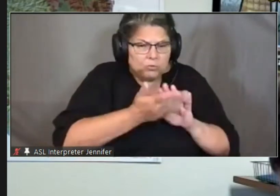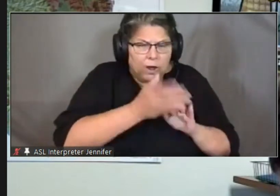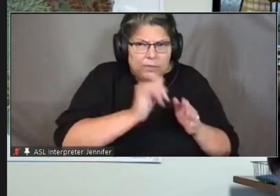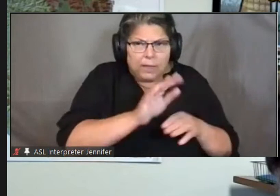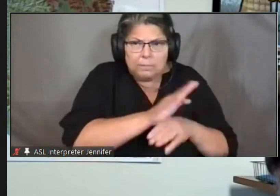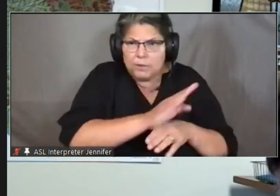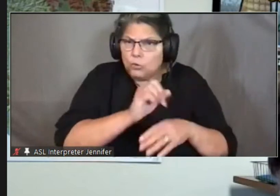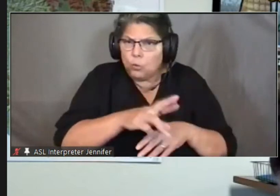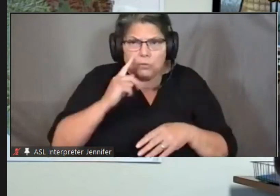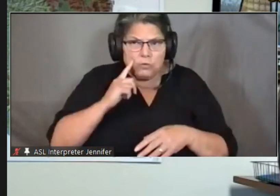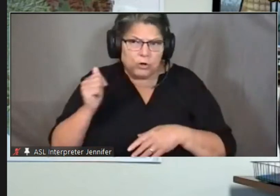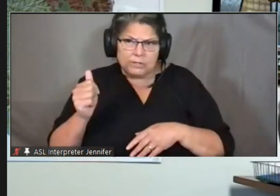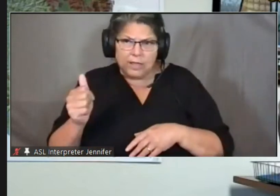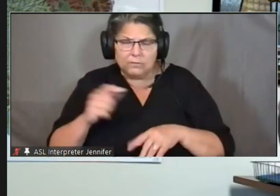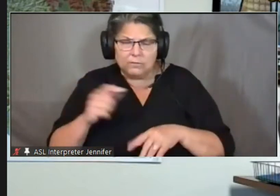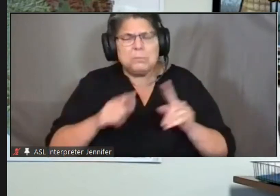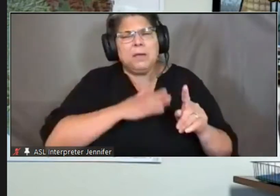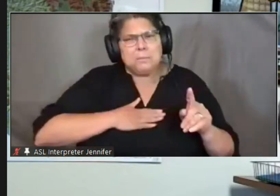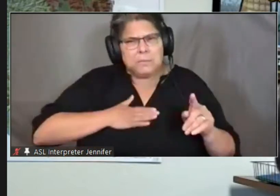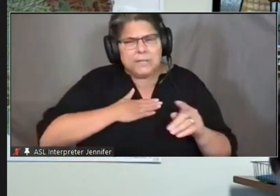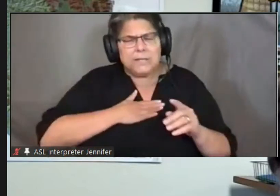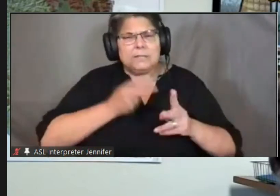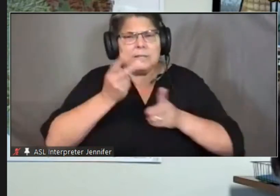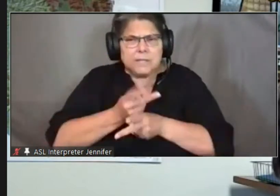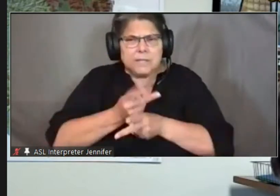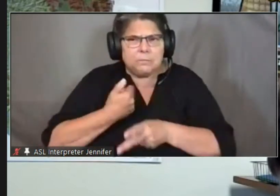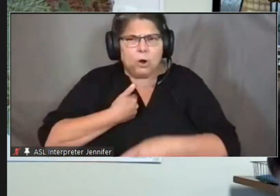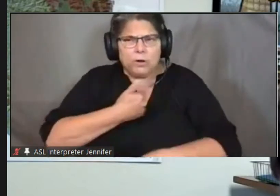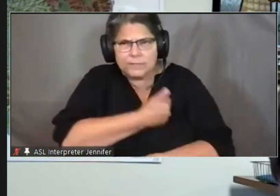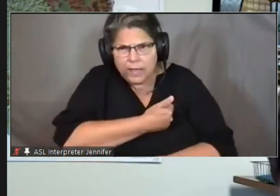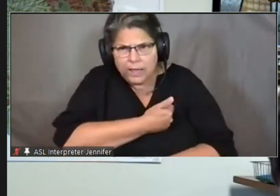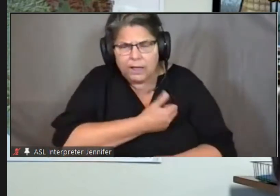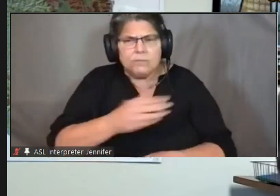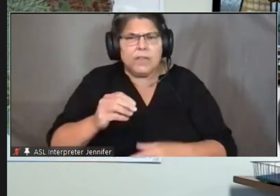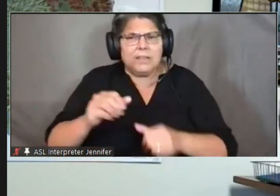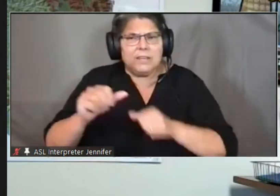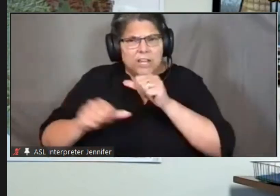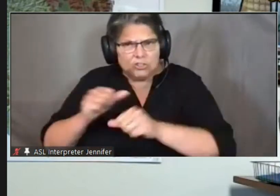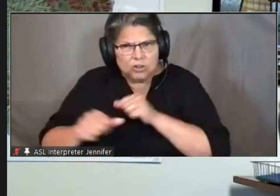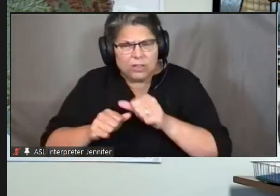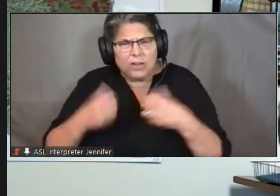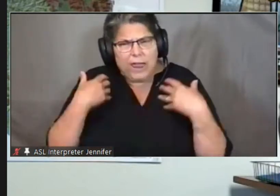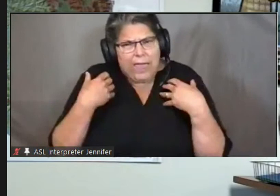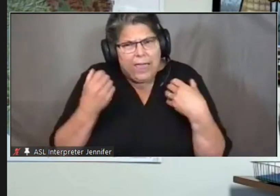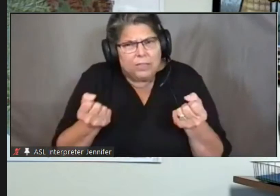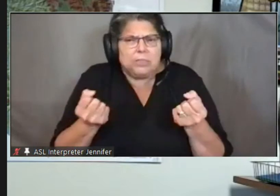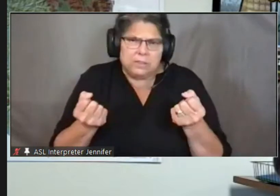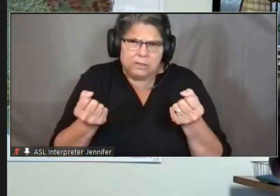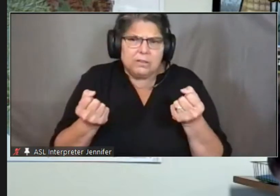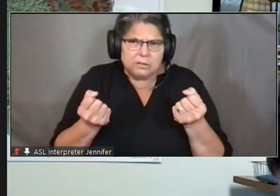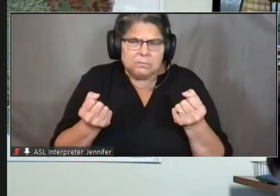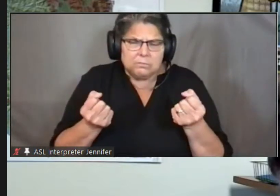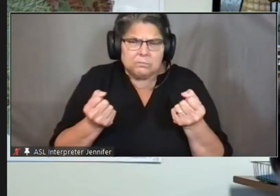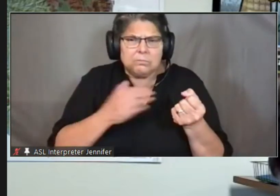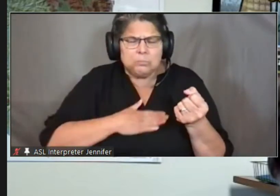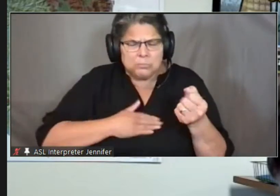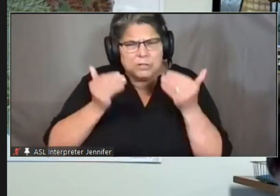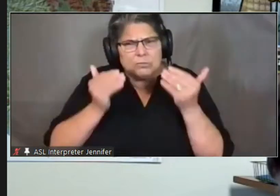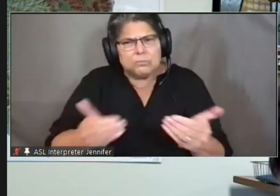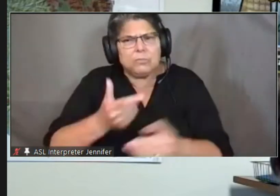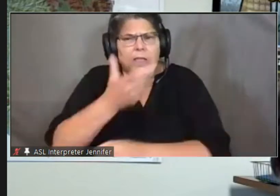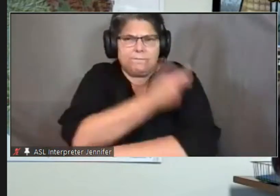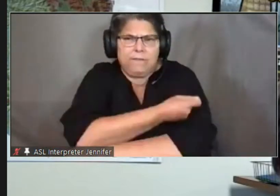But let's try and keep ourselves and each other as healthy as we can, and get vaccinated until we get